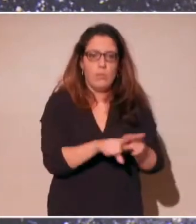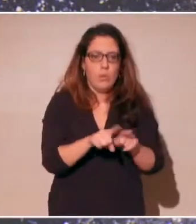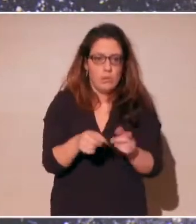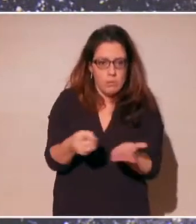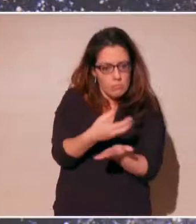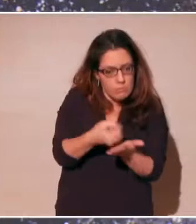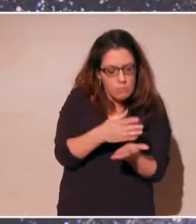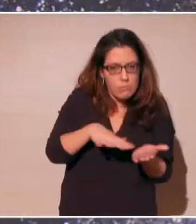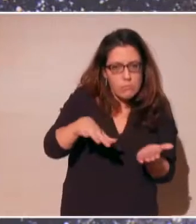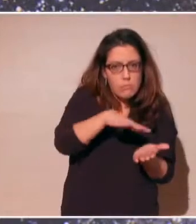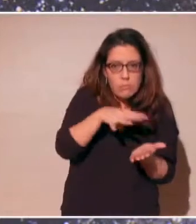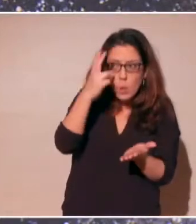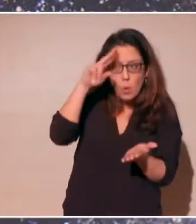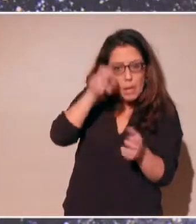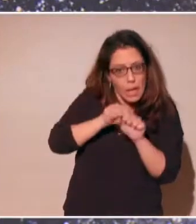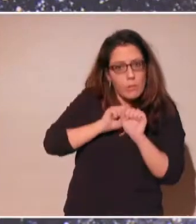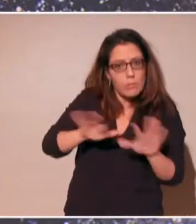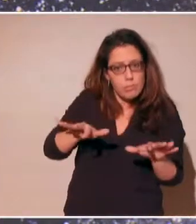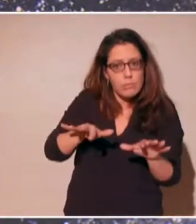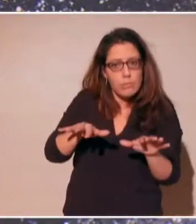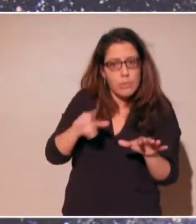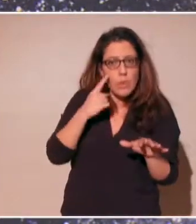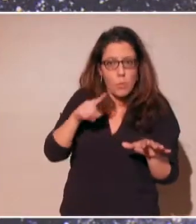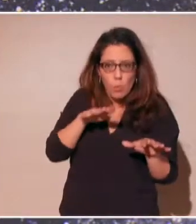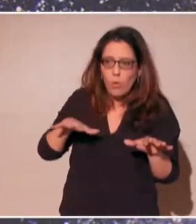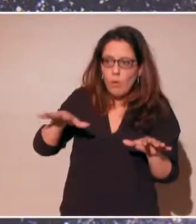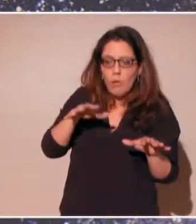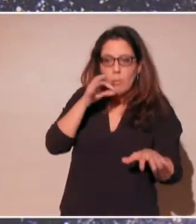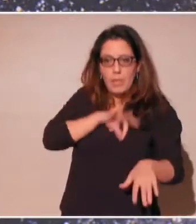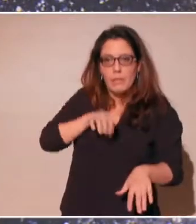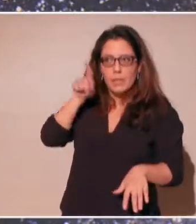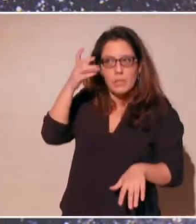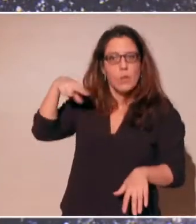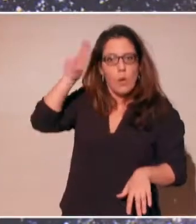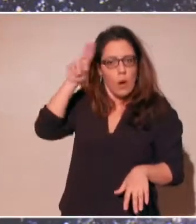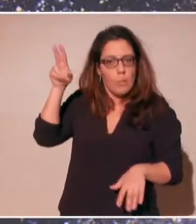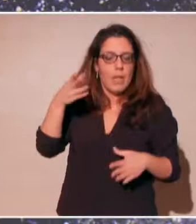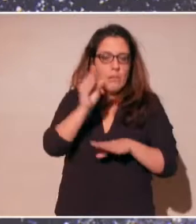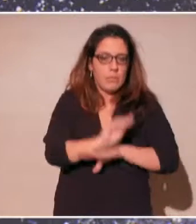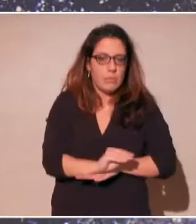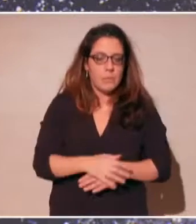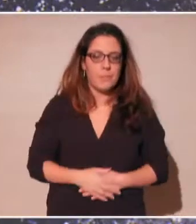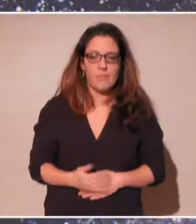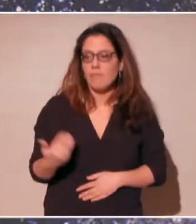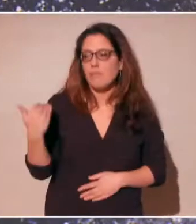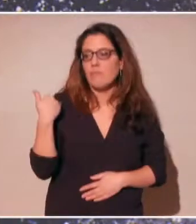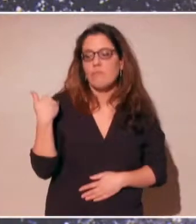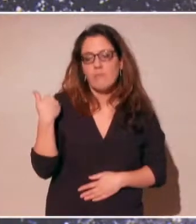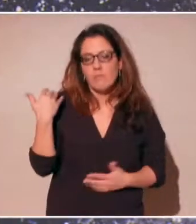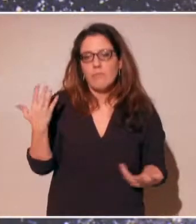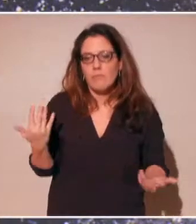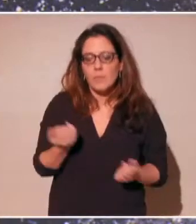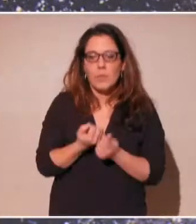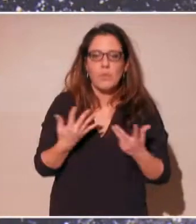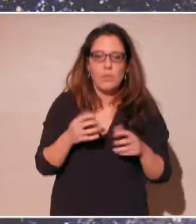protects private data and makes it possible for the data to be used fully in Europe and for Europe.